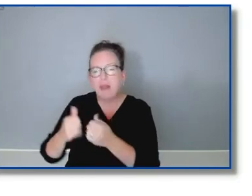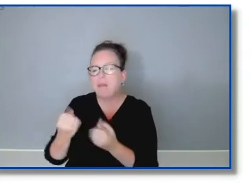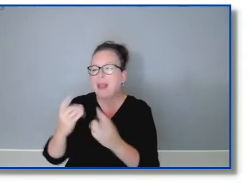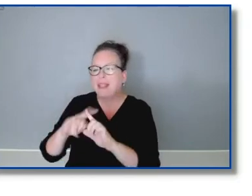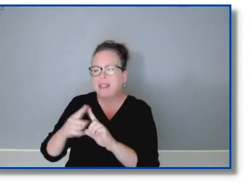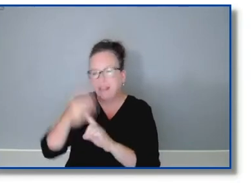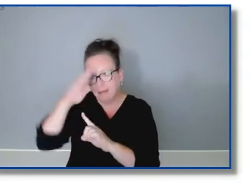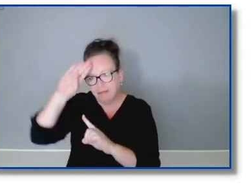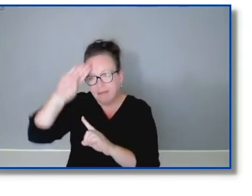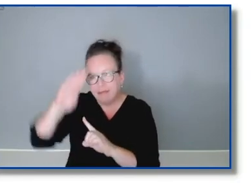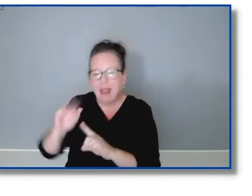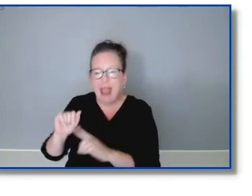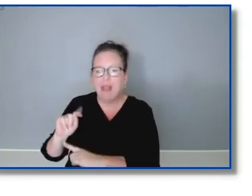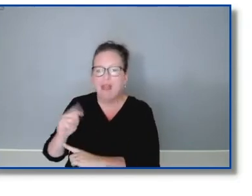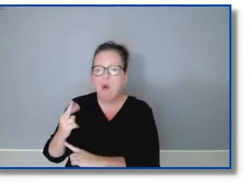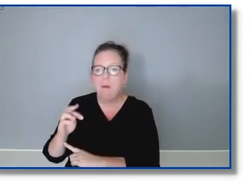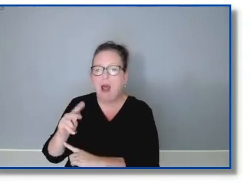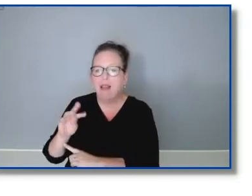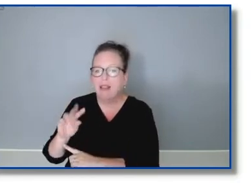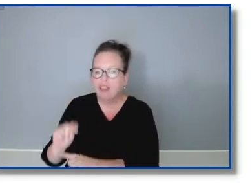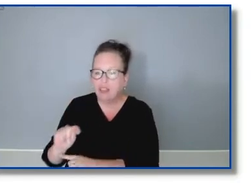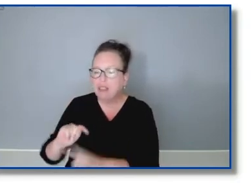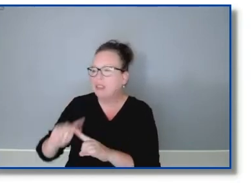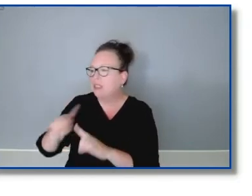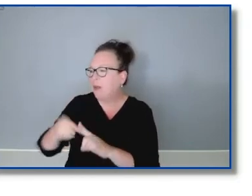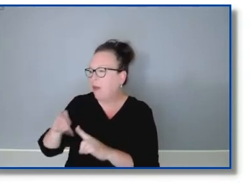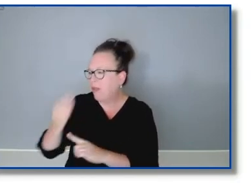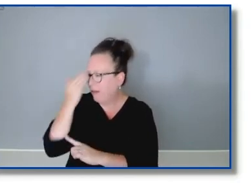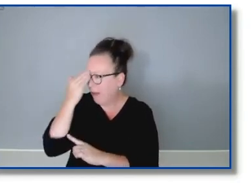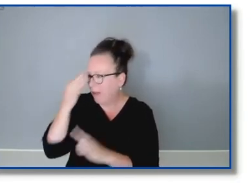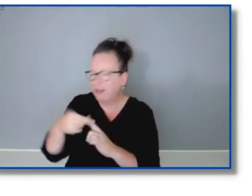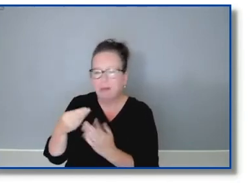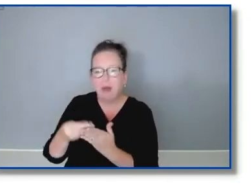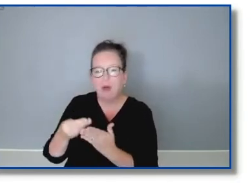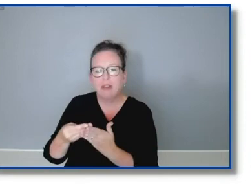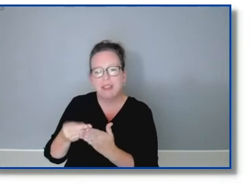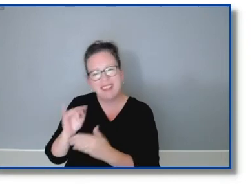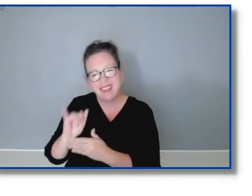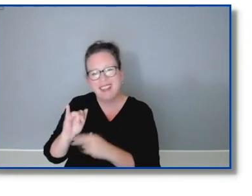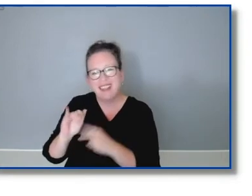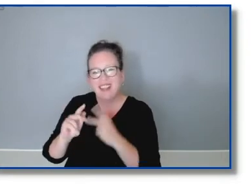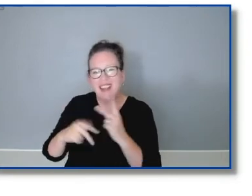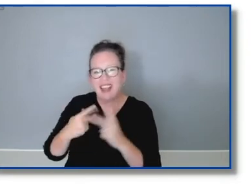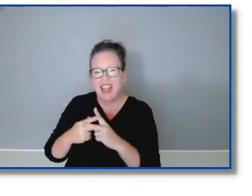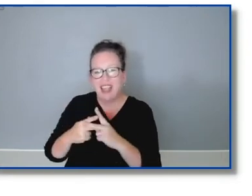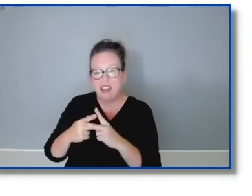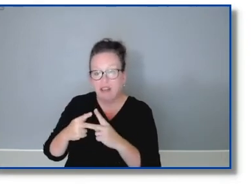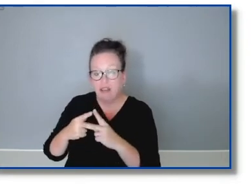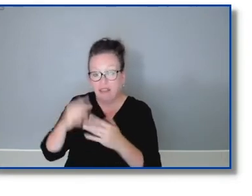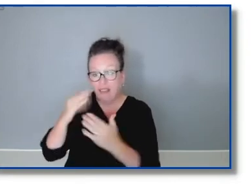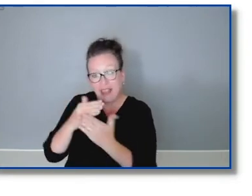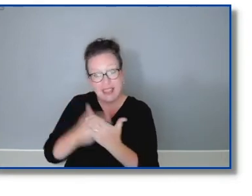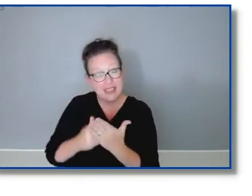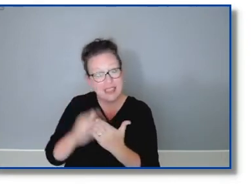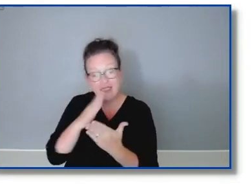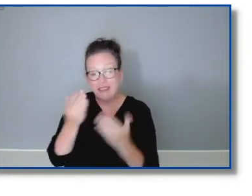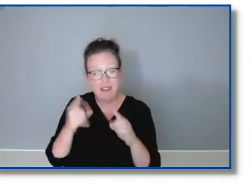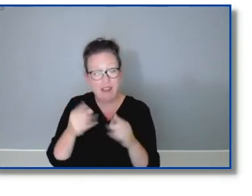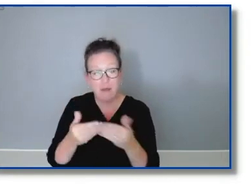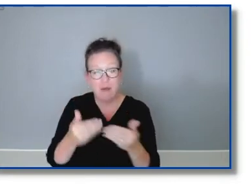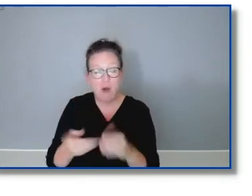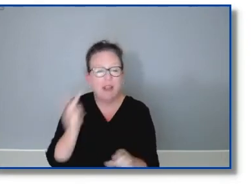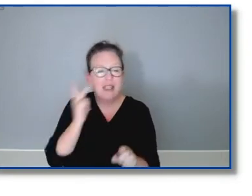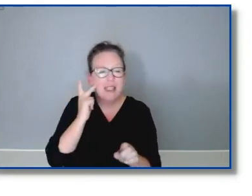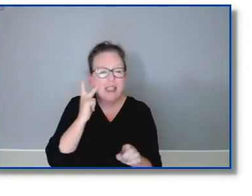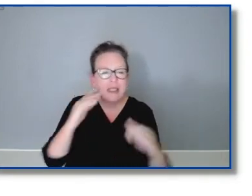Graeber, and many other specialist historians of currency. That kind of collection has never been done. At the bottom, you can see Tootsie